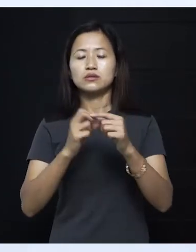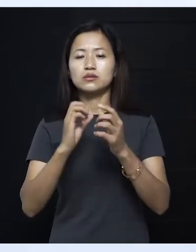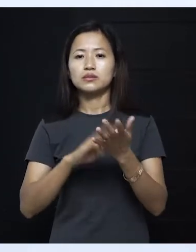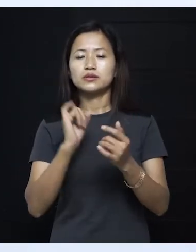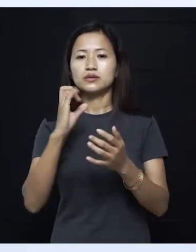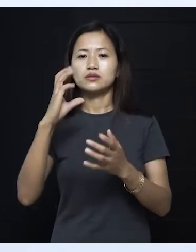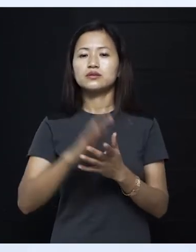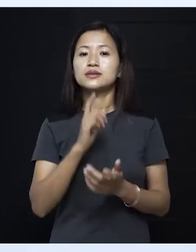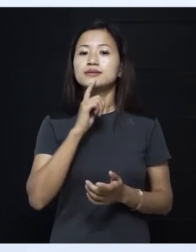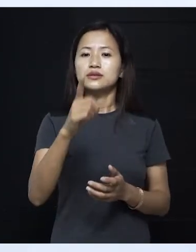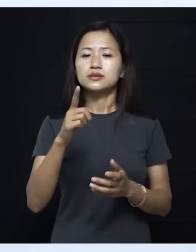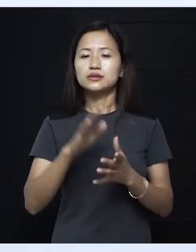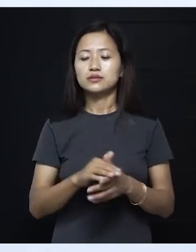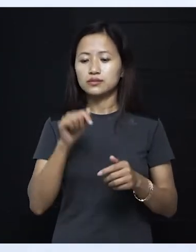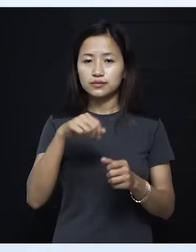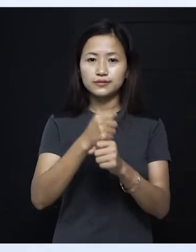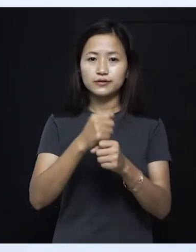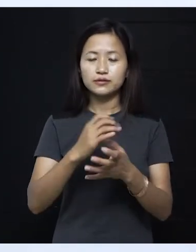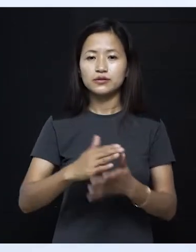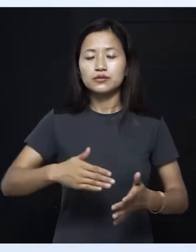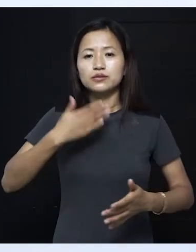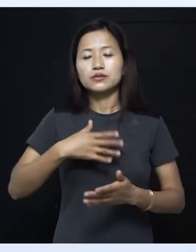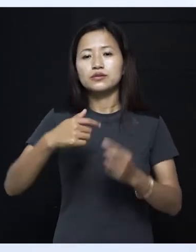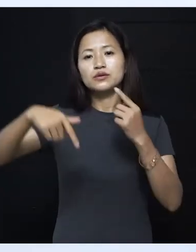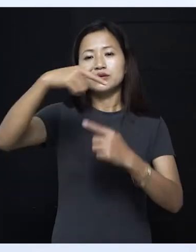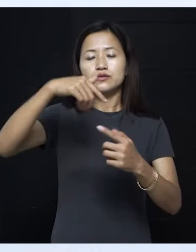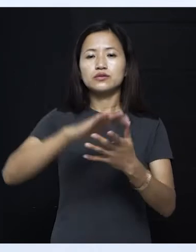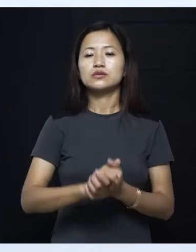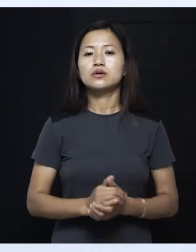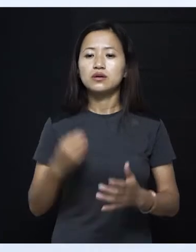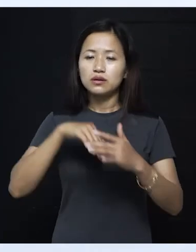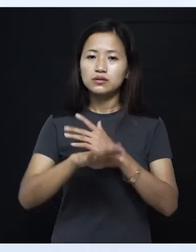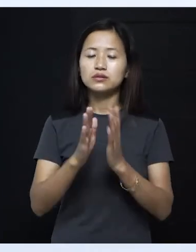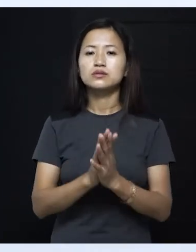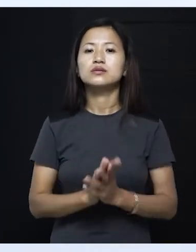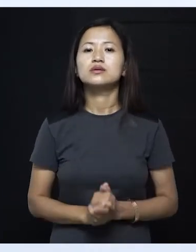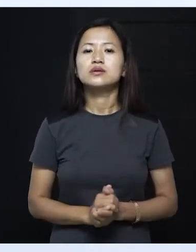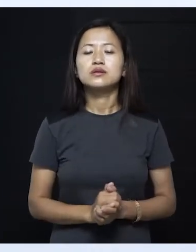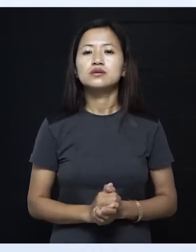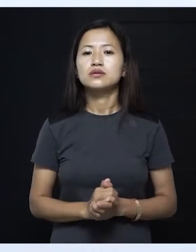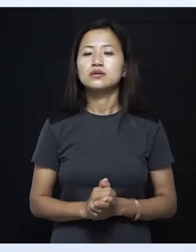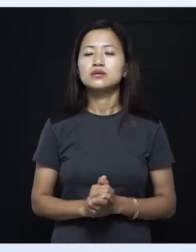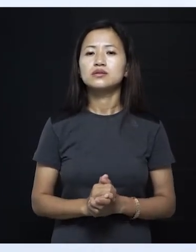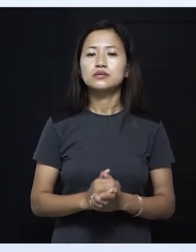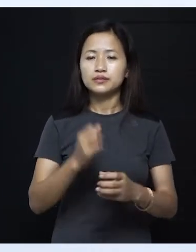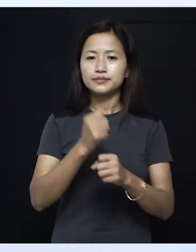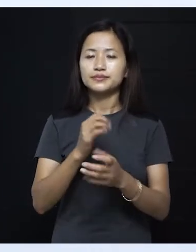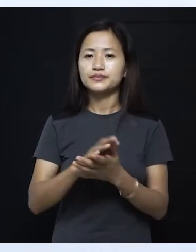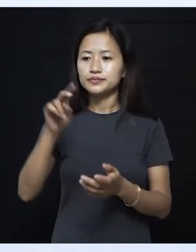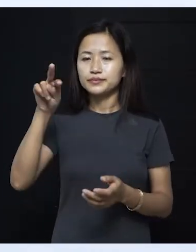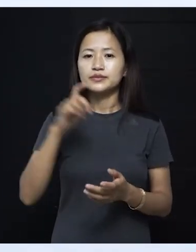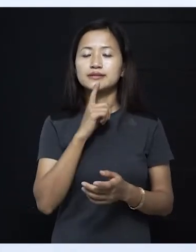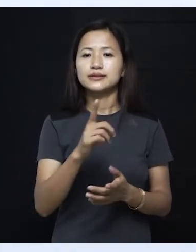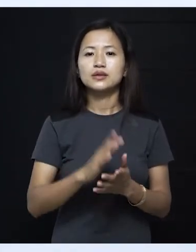that, they introduced this Green Revolution. So we underwent through Green Revolution, and Green Revolution means,